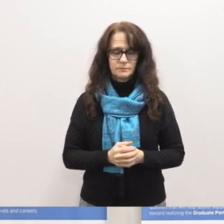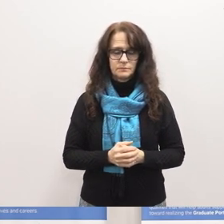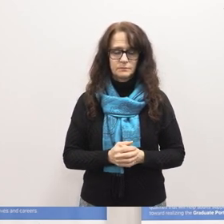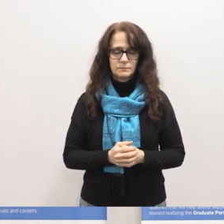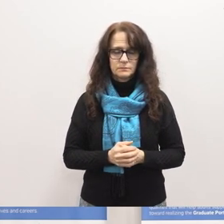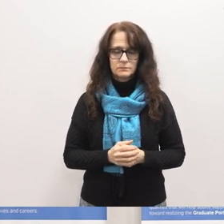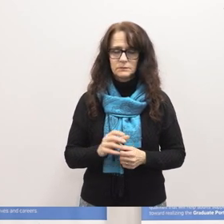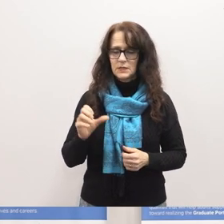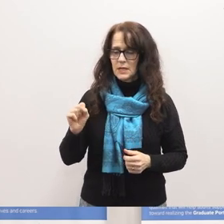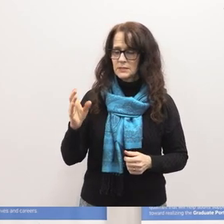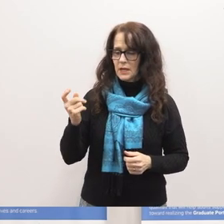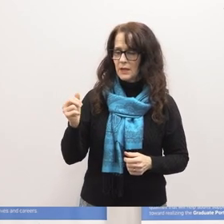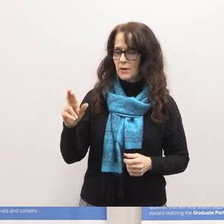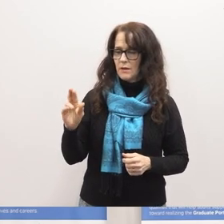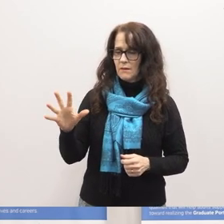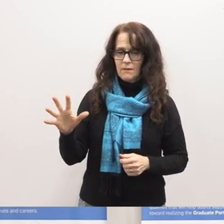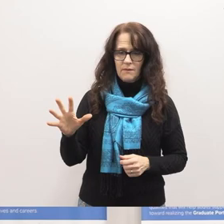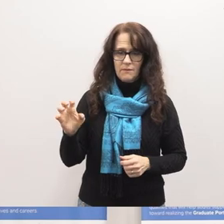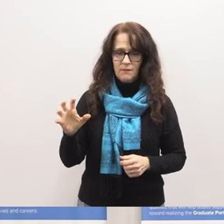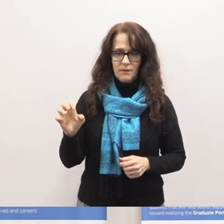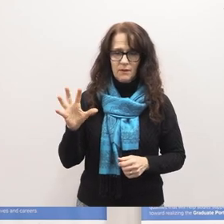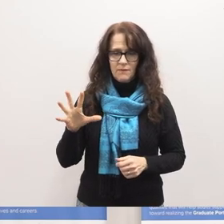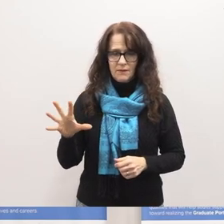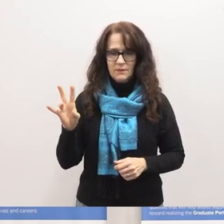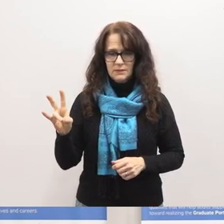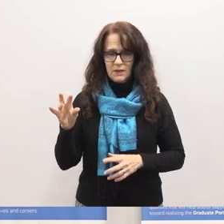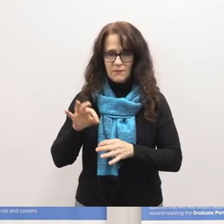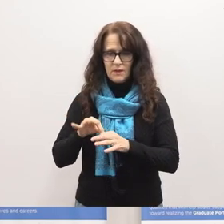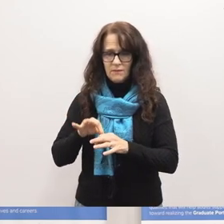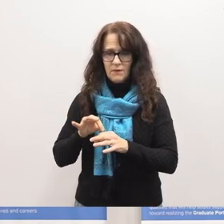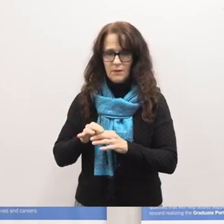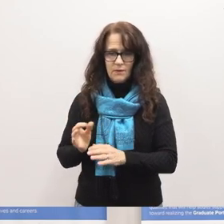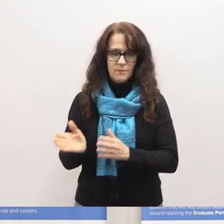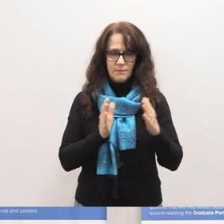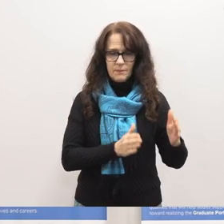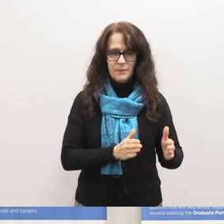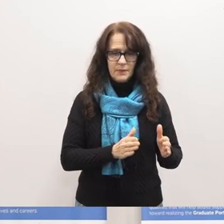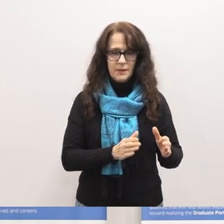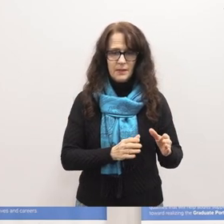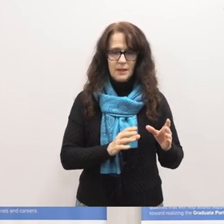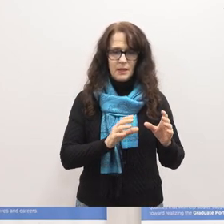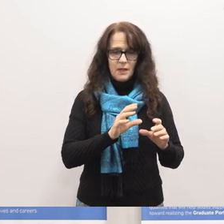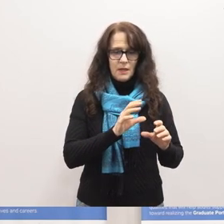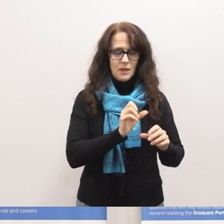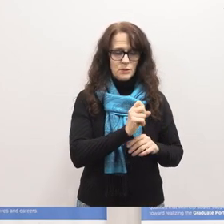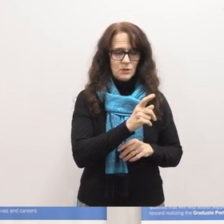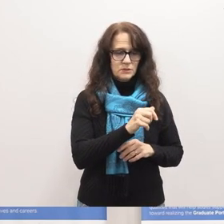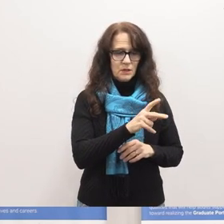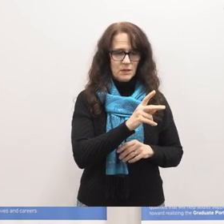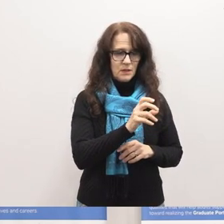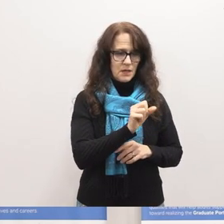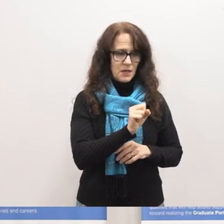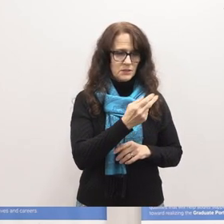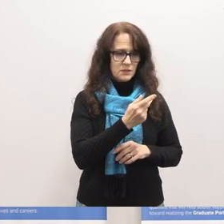Mr. Schneider had 557 votes, I think, and Mr. Yulishevsky had